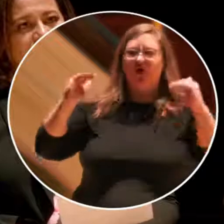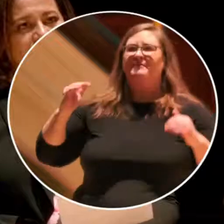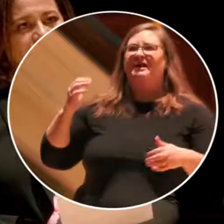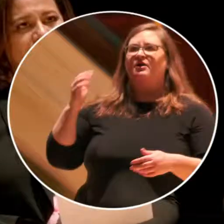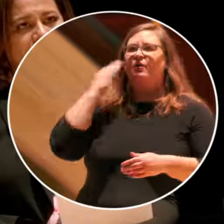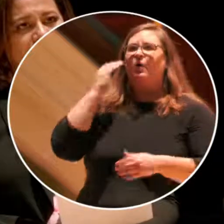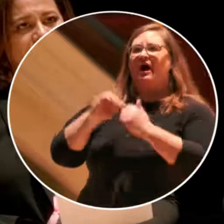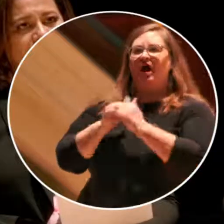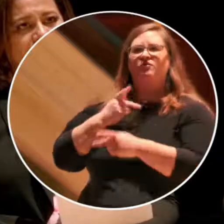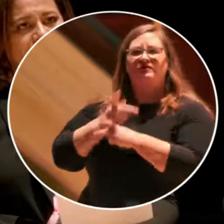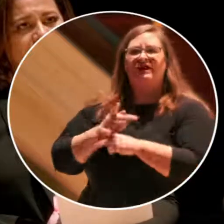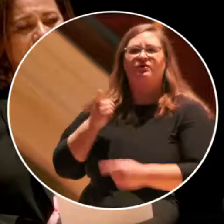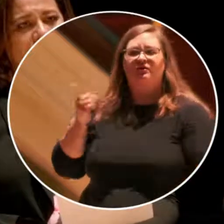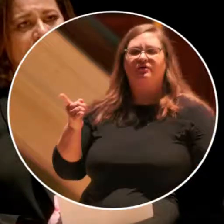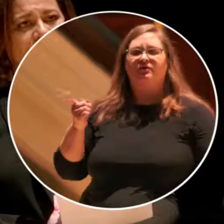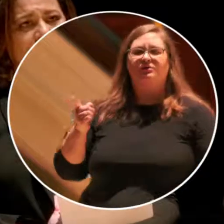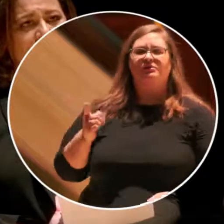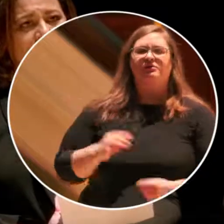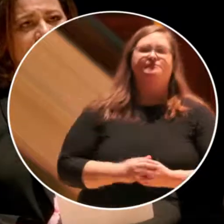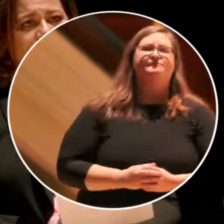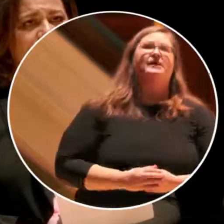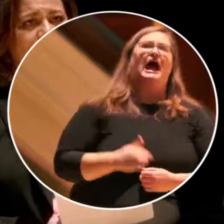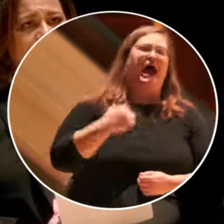Buy you fancy things,